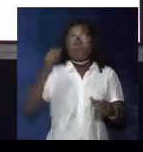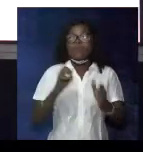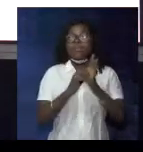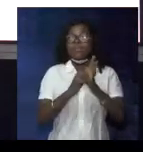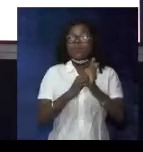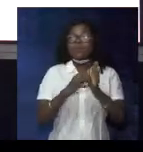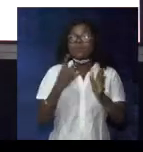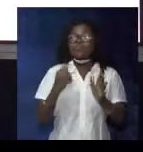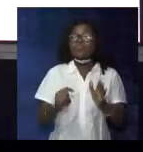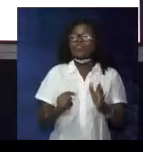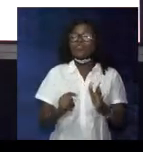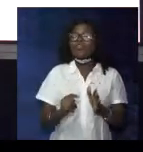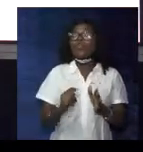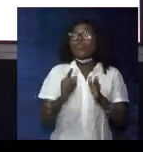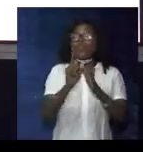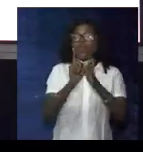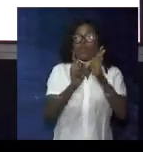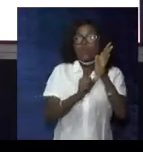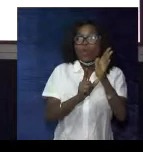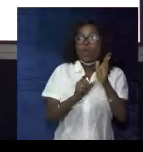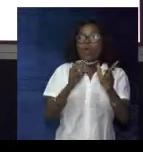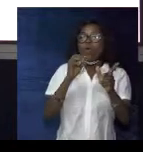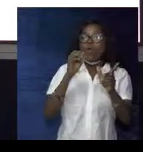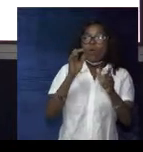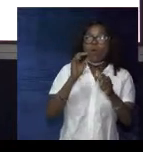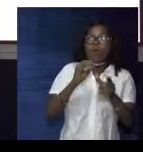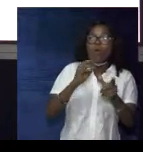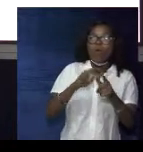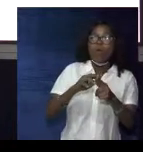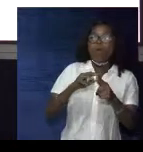have to is used, it implies that